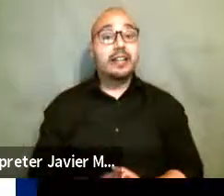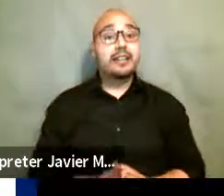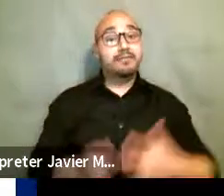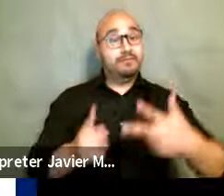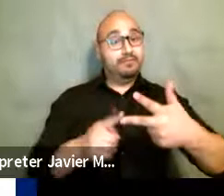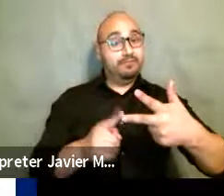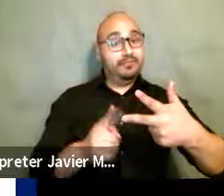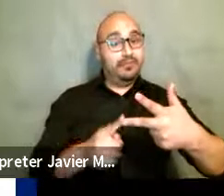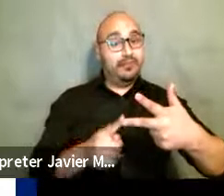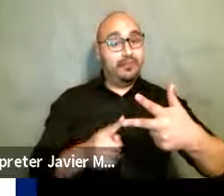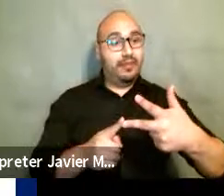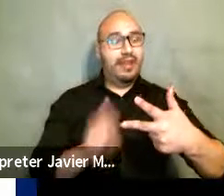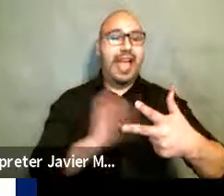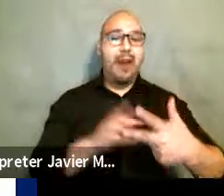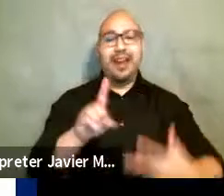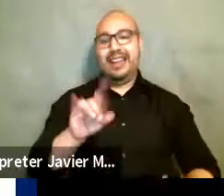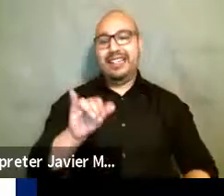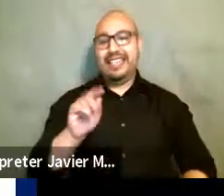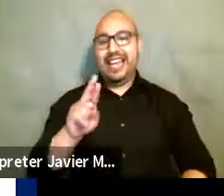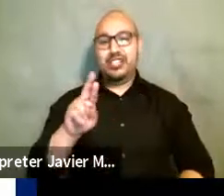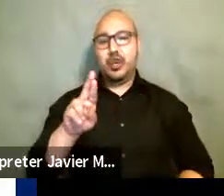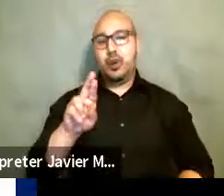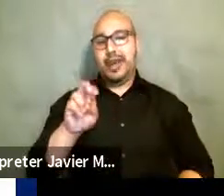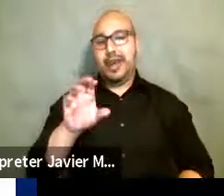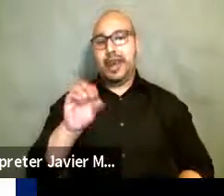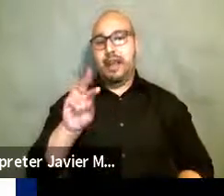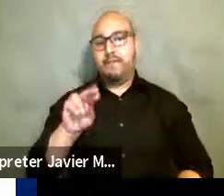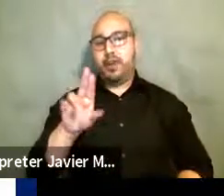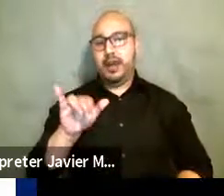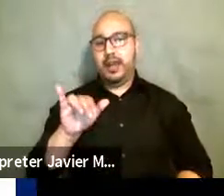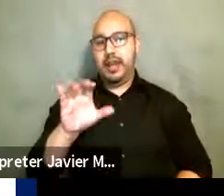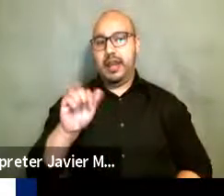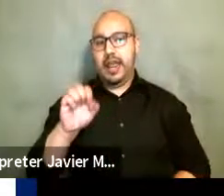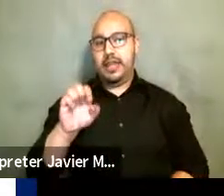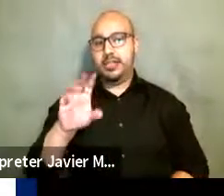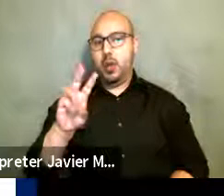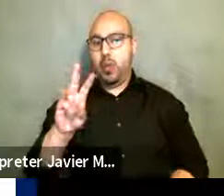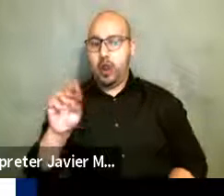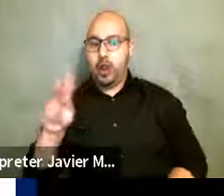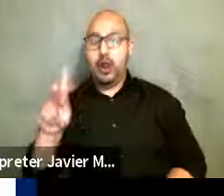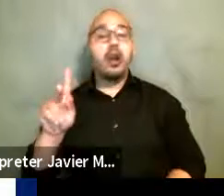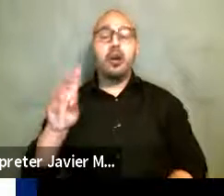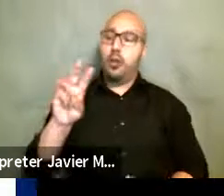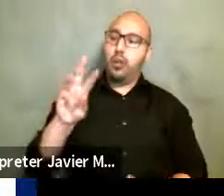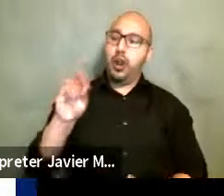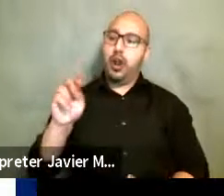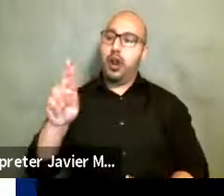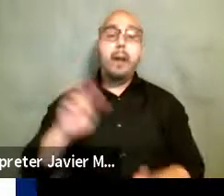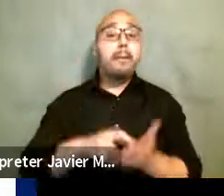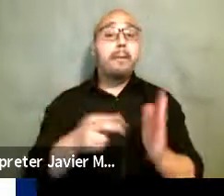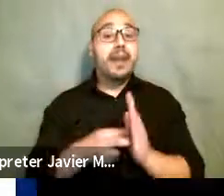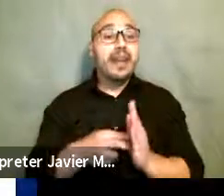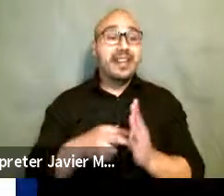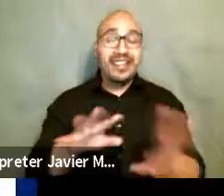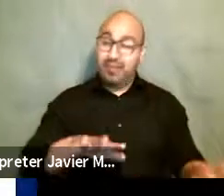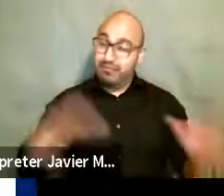our disaster recovery caseworker. So after a disaster action team member responds